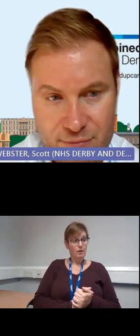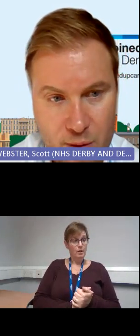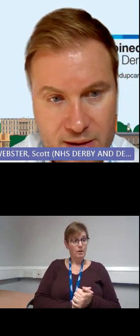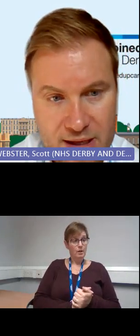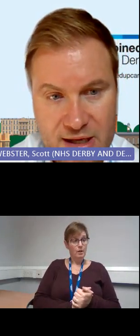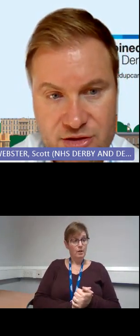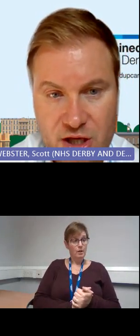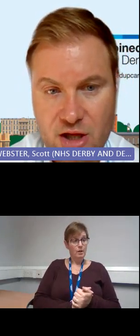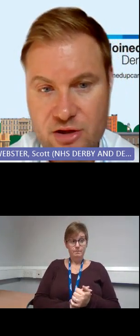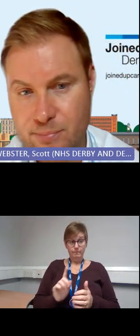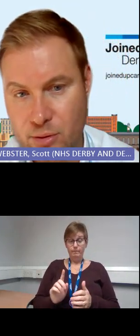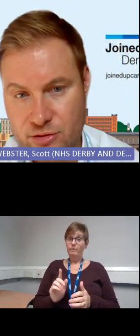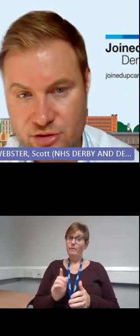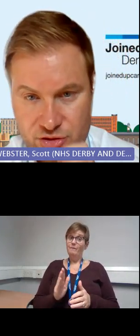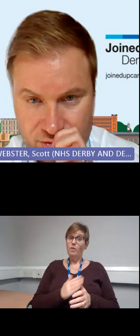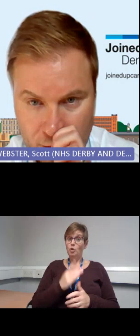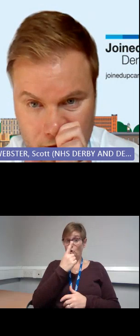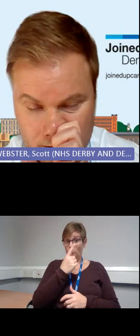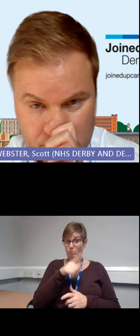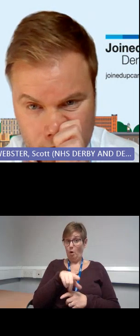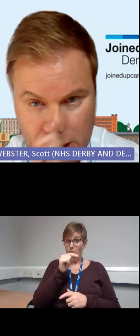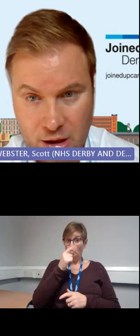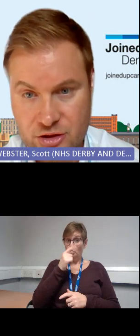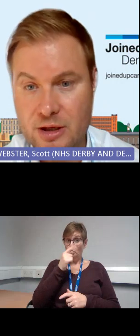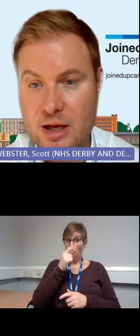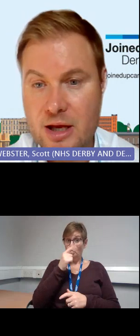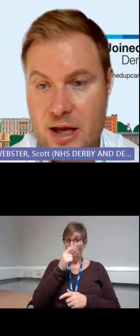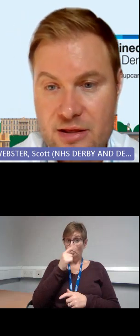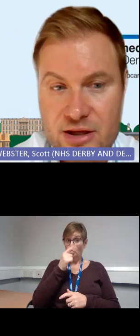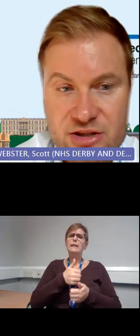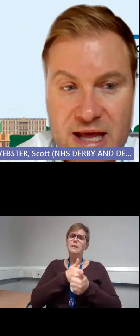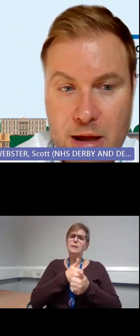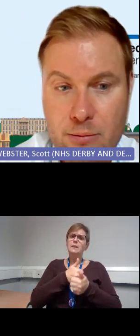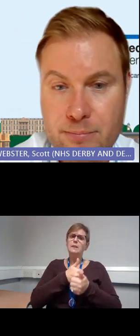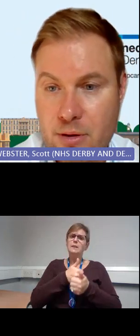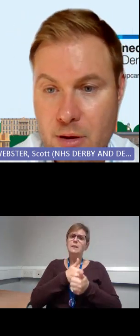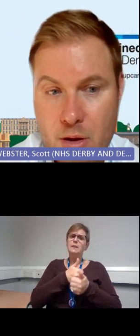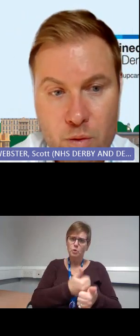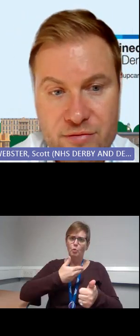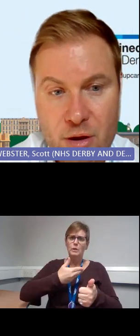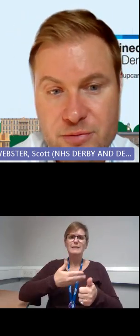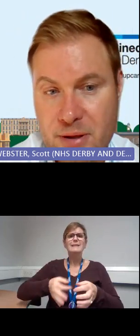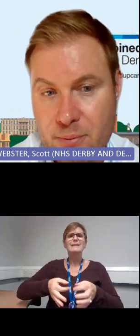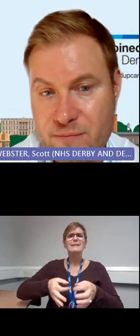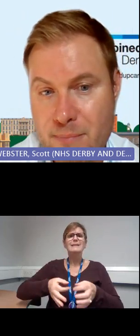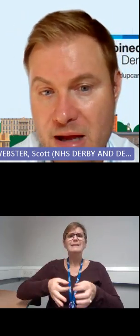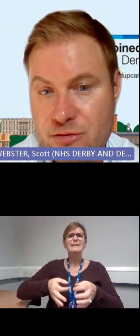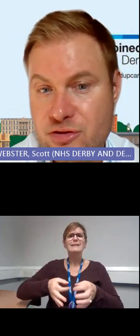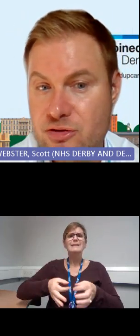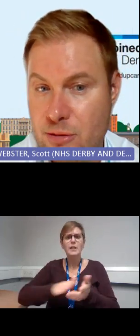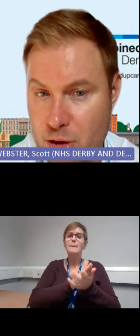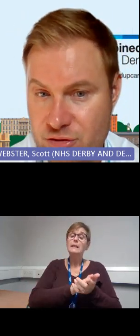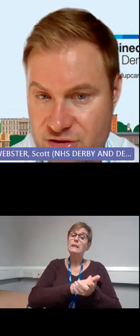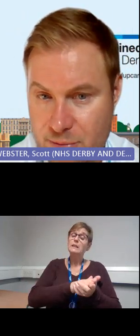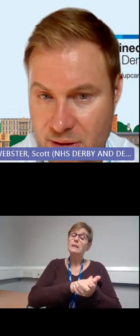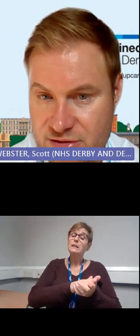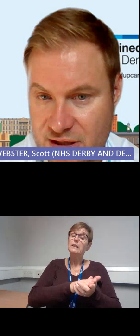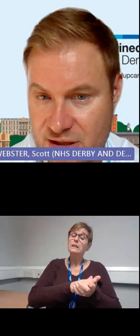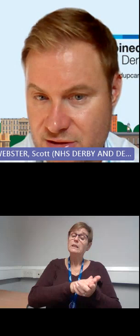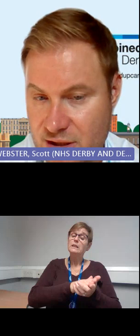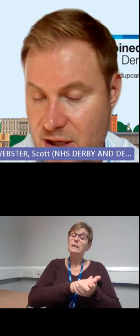possible pathway is early supported stroke discharge. This can help with those people with mild to